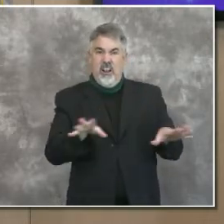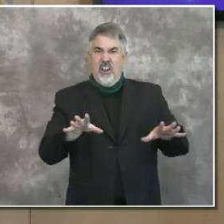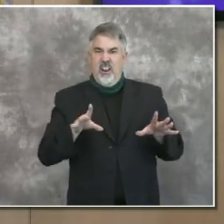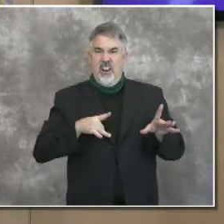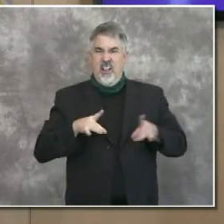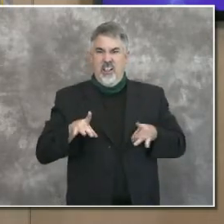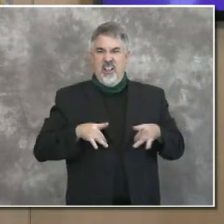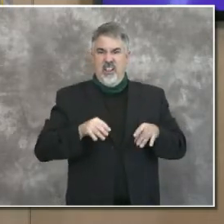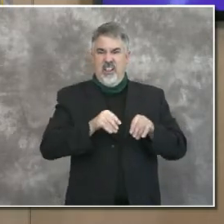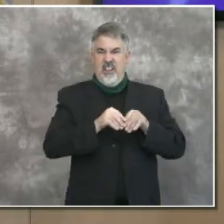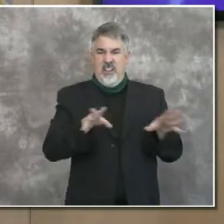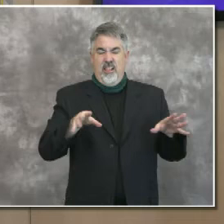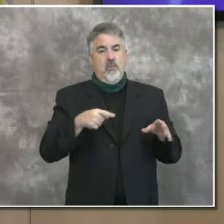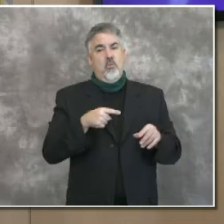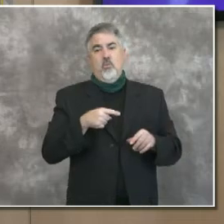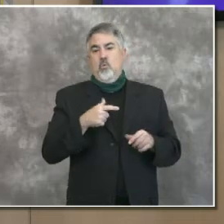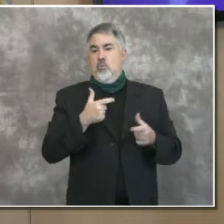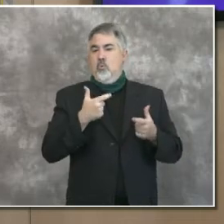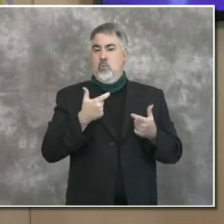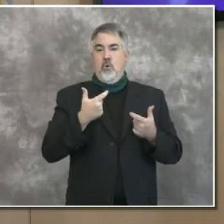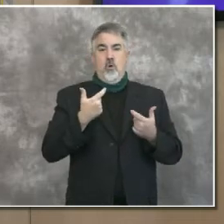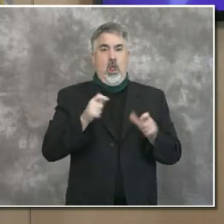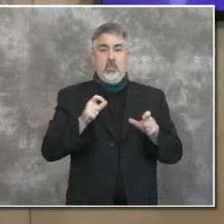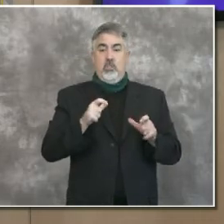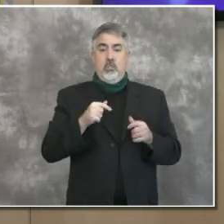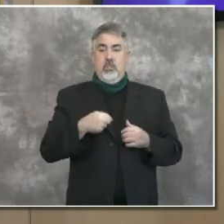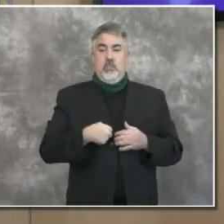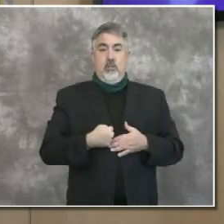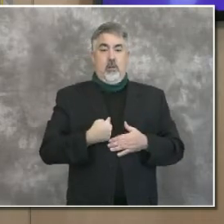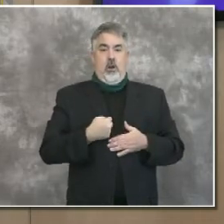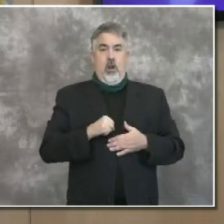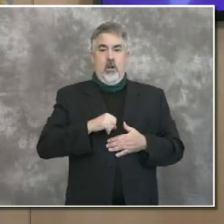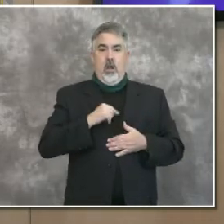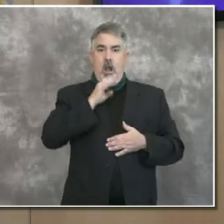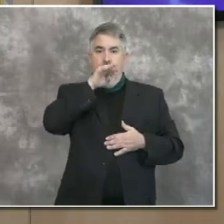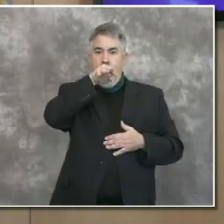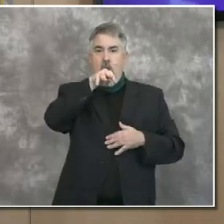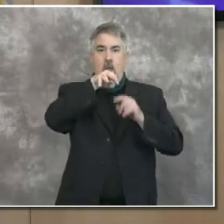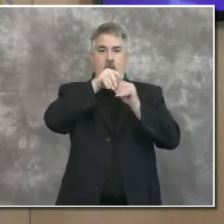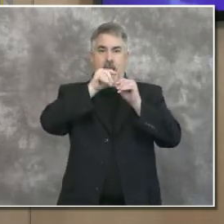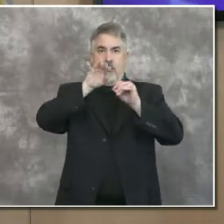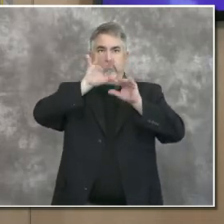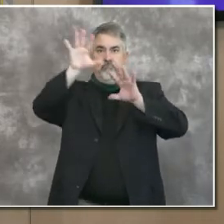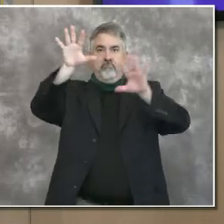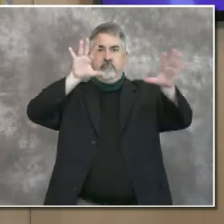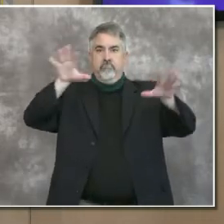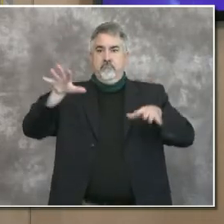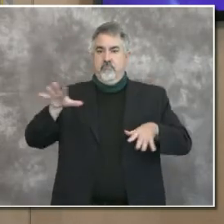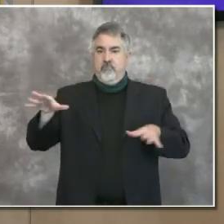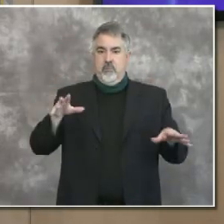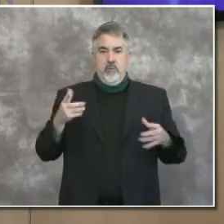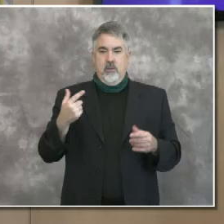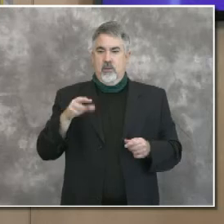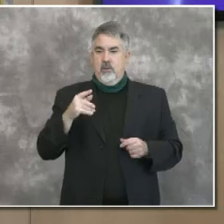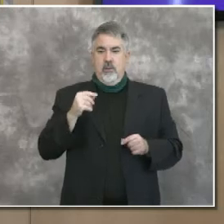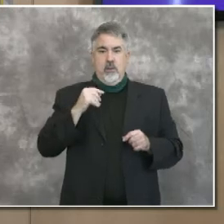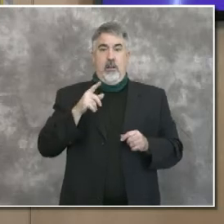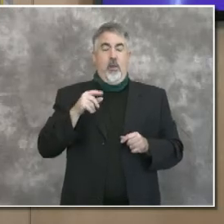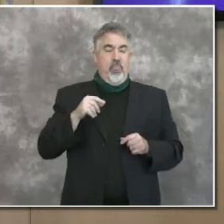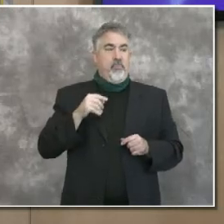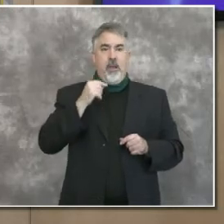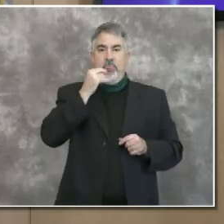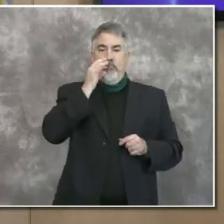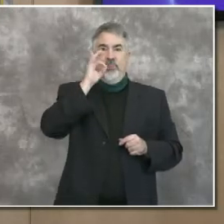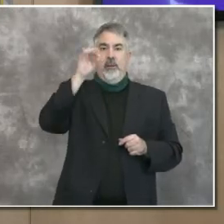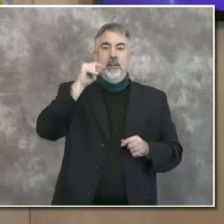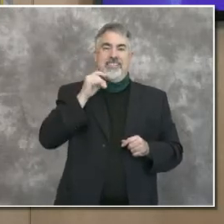particles that come from our lungs and upper respiratory system. Those would be called droplets, but there are